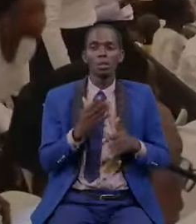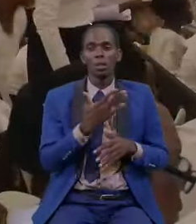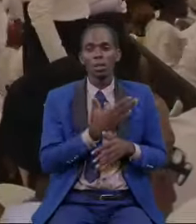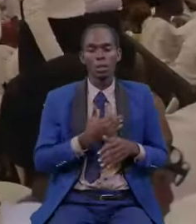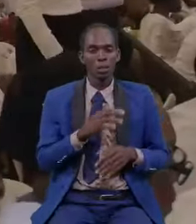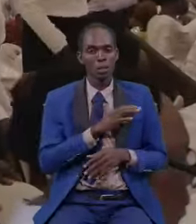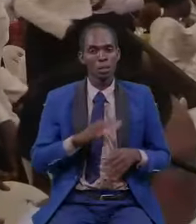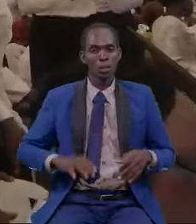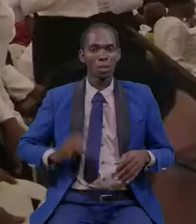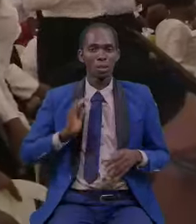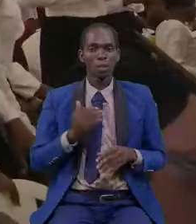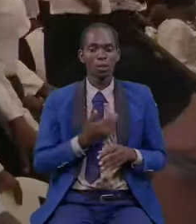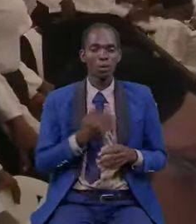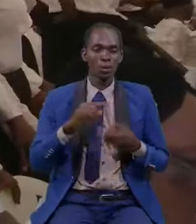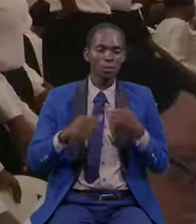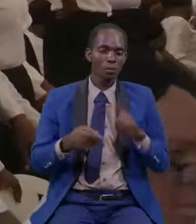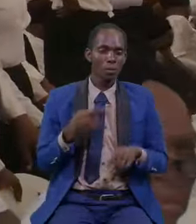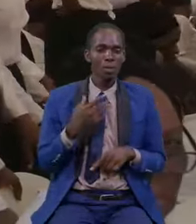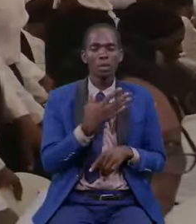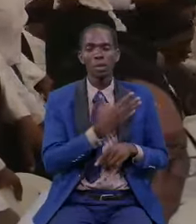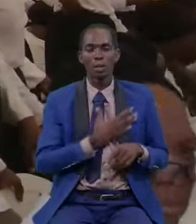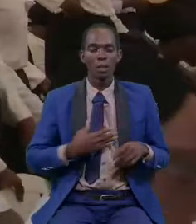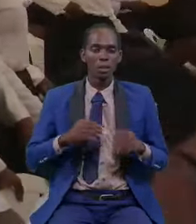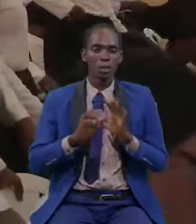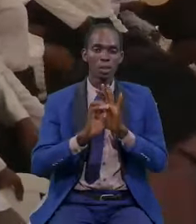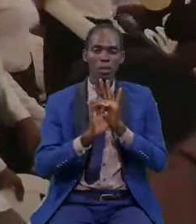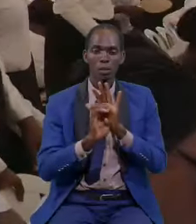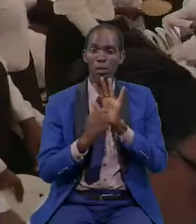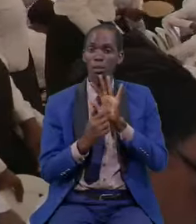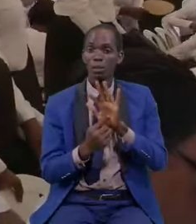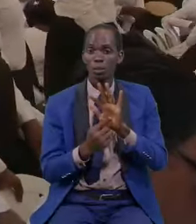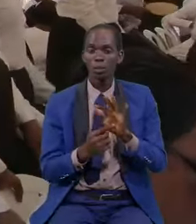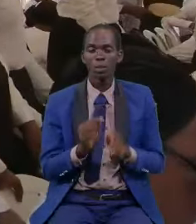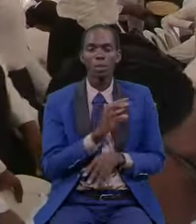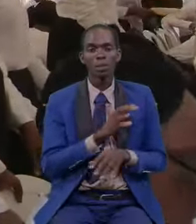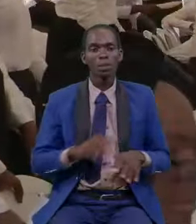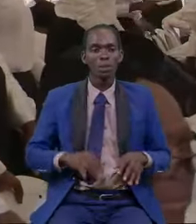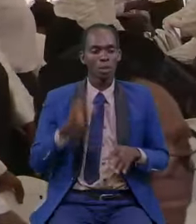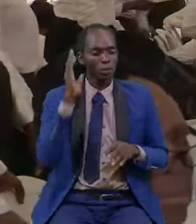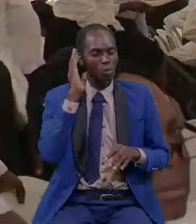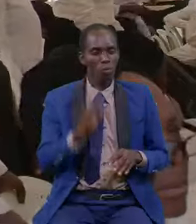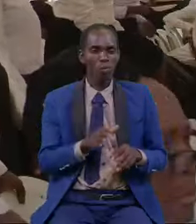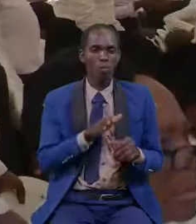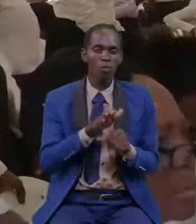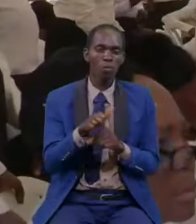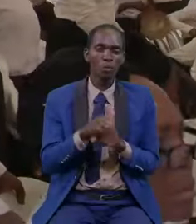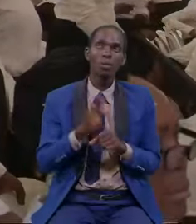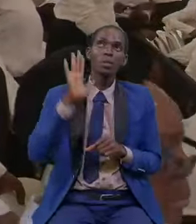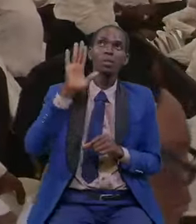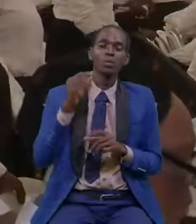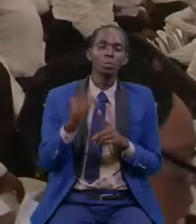Lord will fulfill his word, his way, his will in your life.